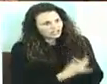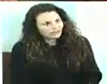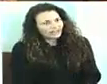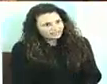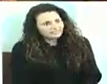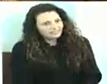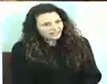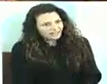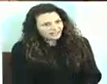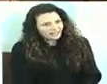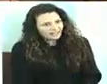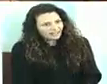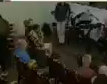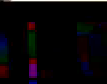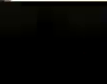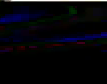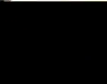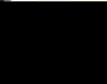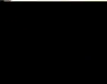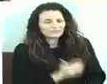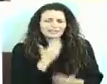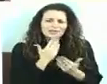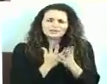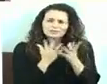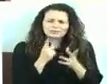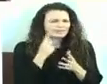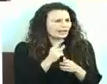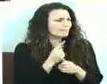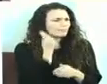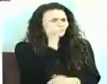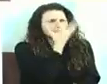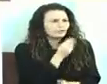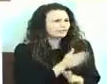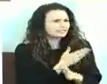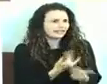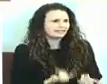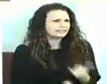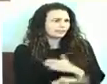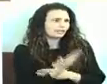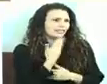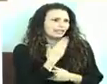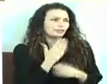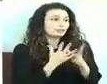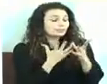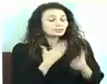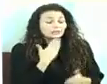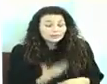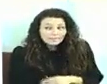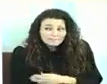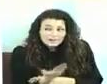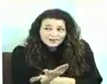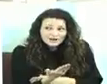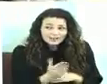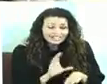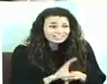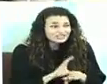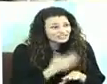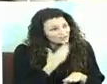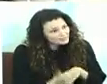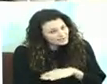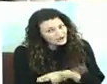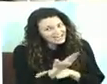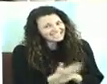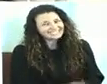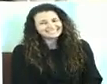Garrett, thank you so much for that beautiful song this morning. Thank you so much. Good morning, church. Good